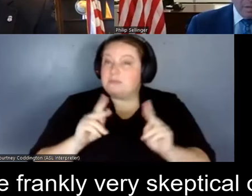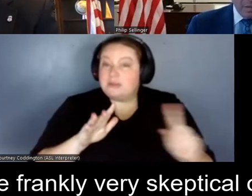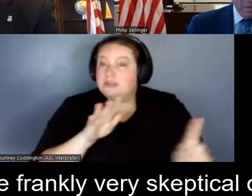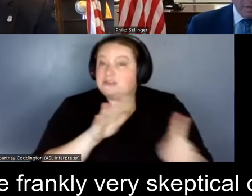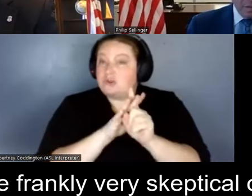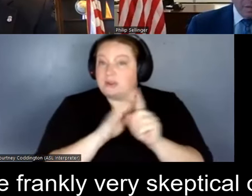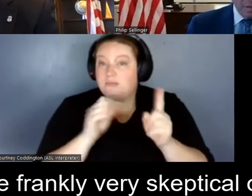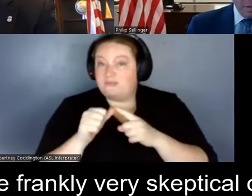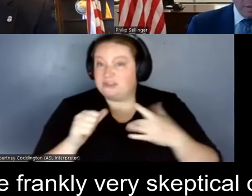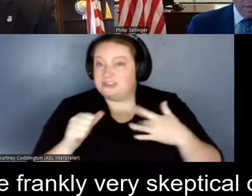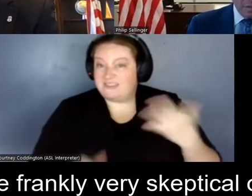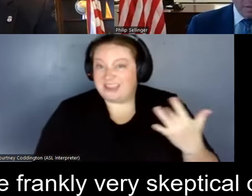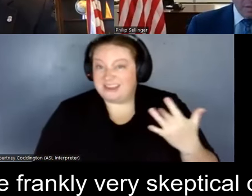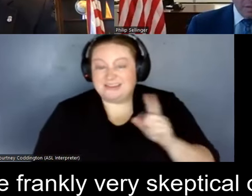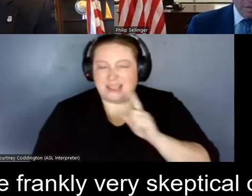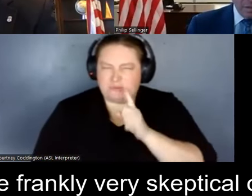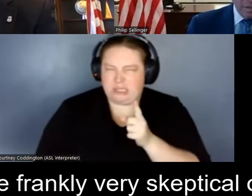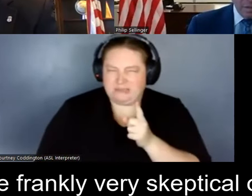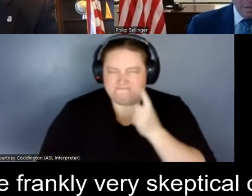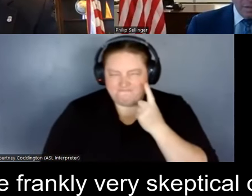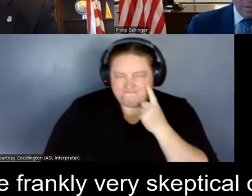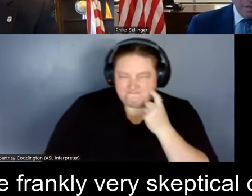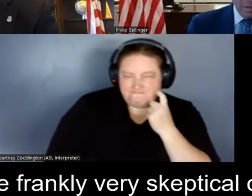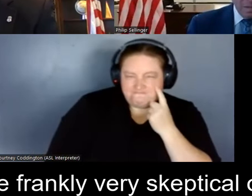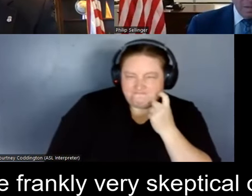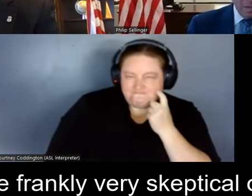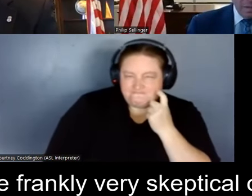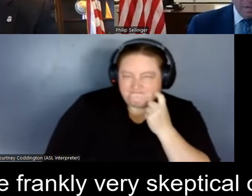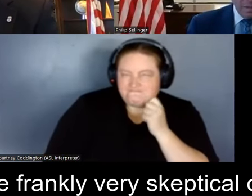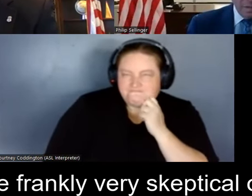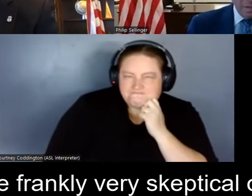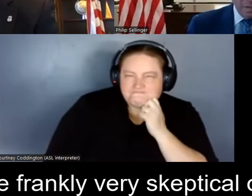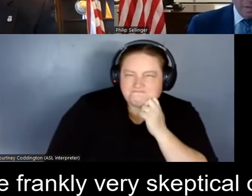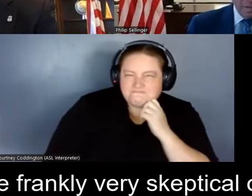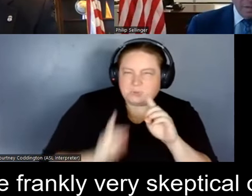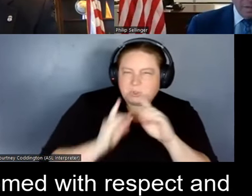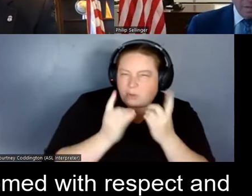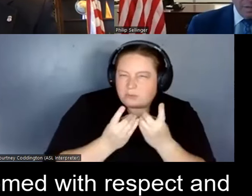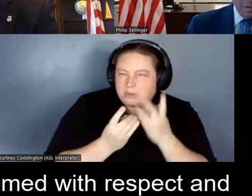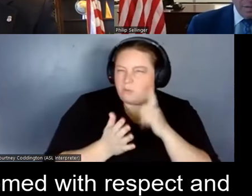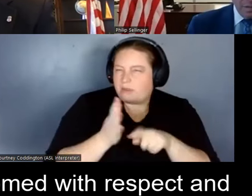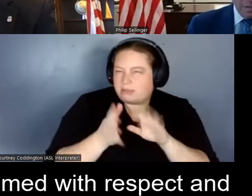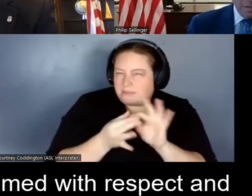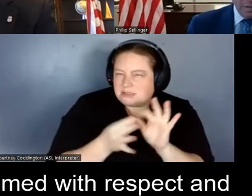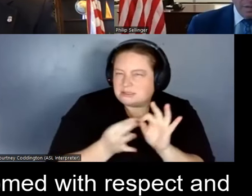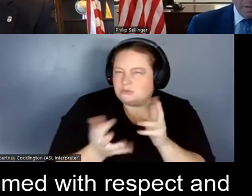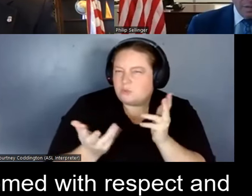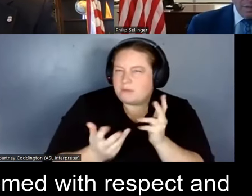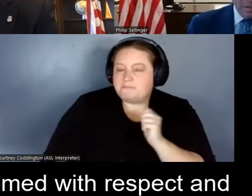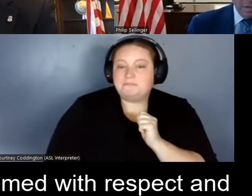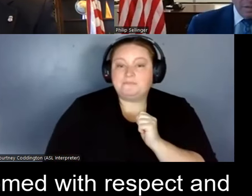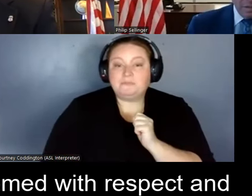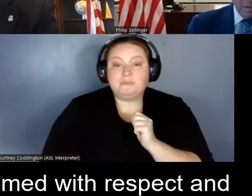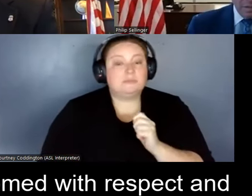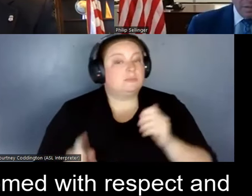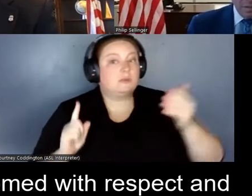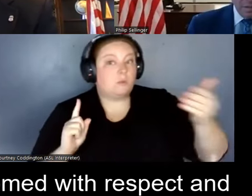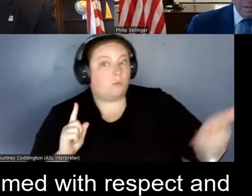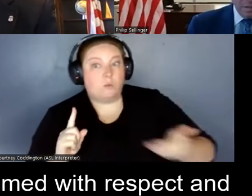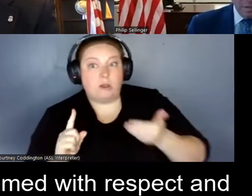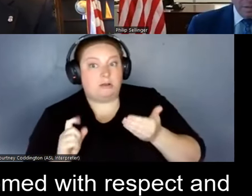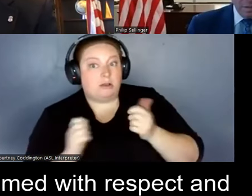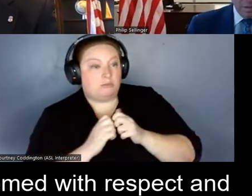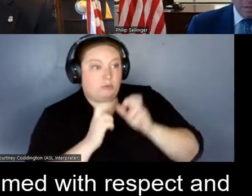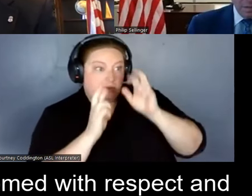that were frankly very skeptical of the department and the messaging. they were, of course, welcomed with respect